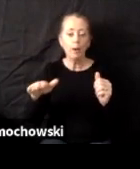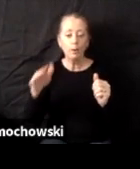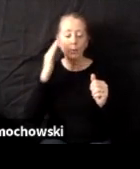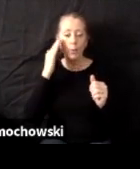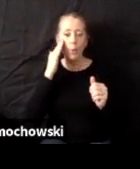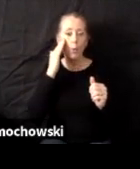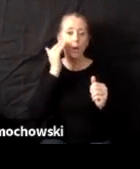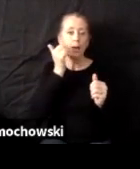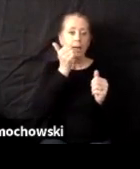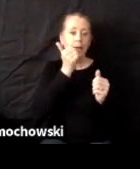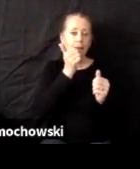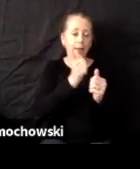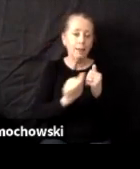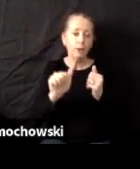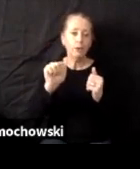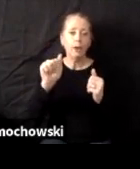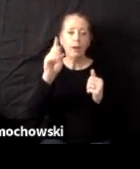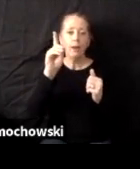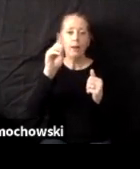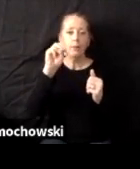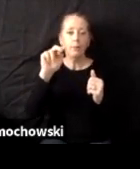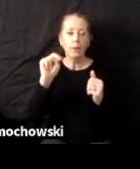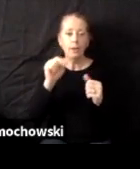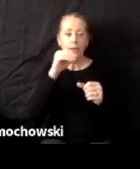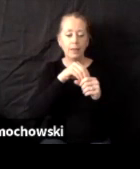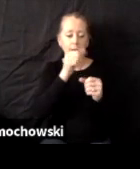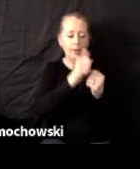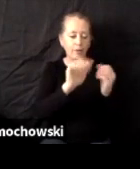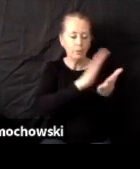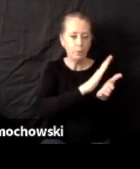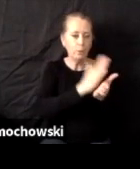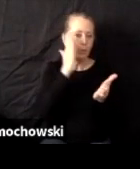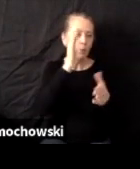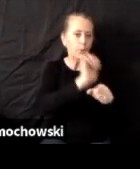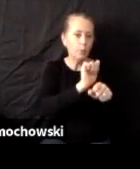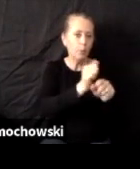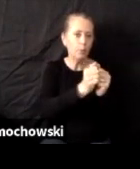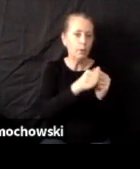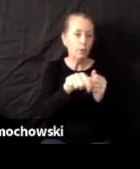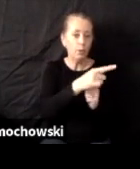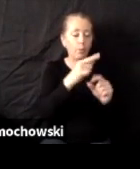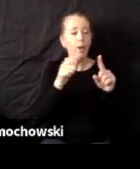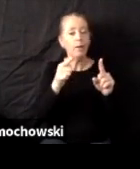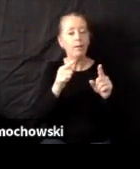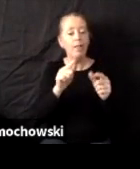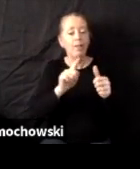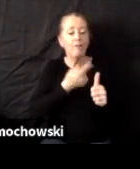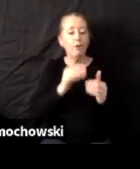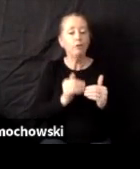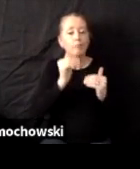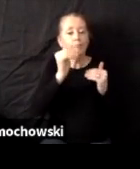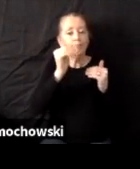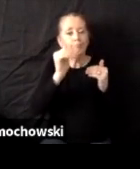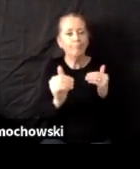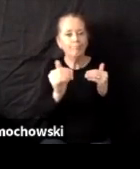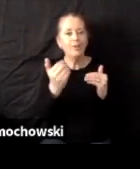would always work to that end for you. But yes, we do need to have this first step to have families enroll so